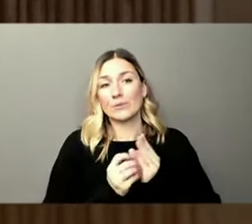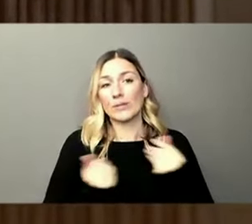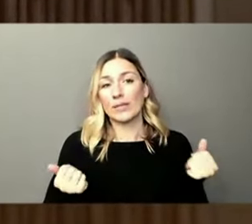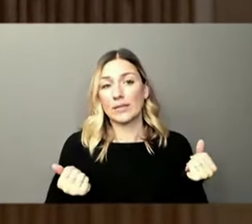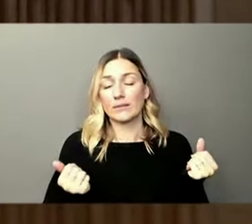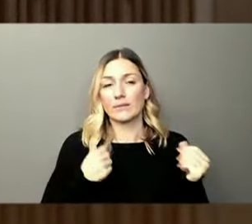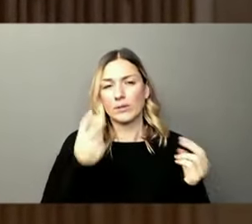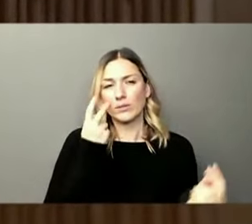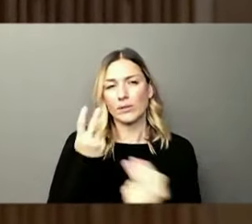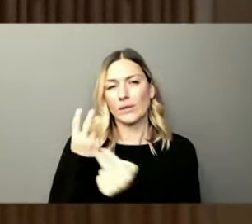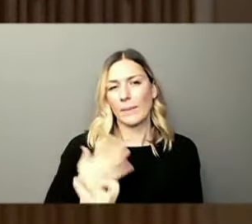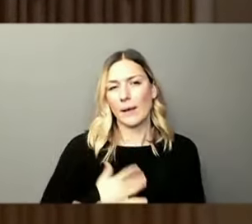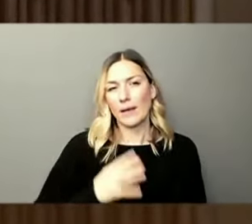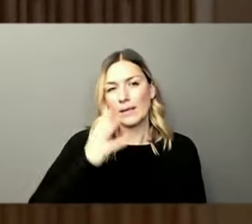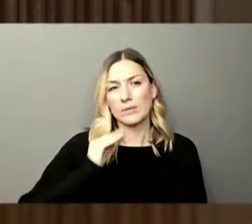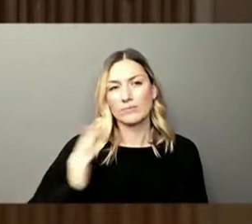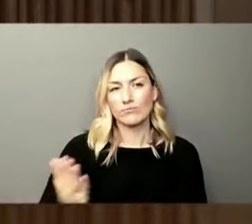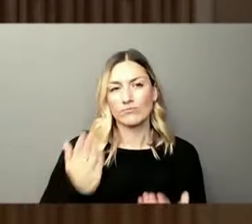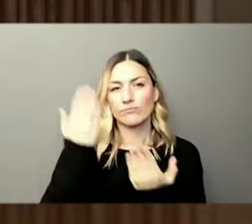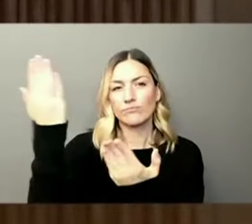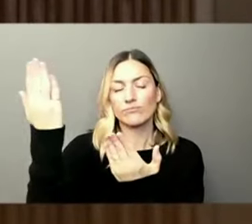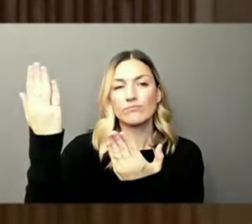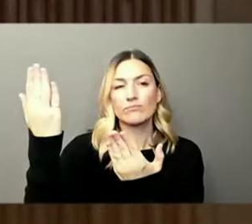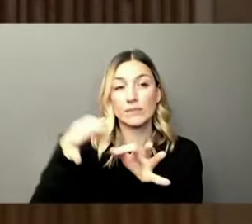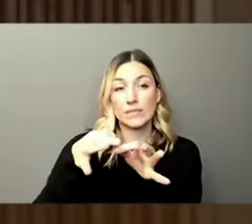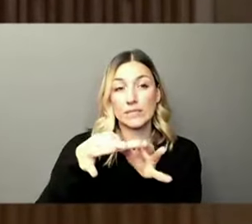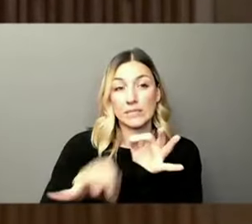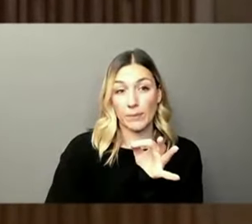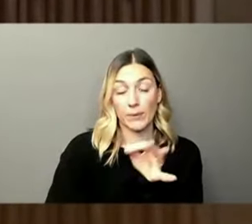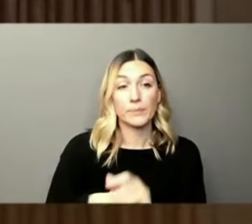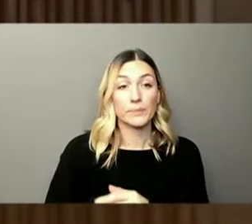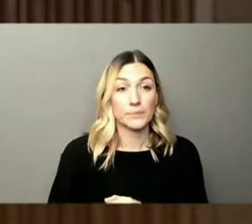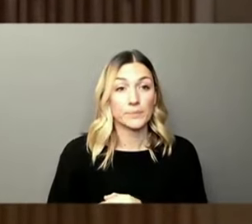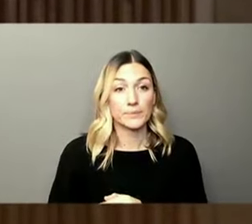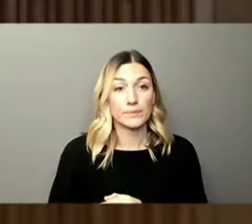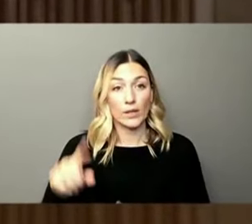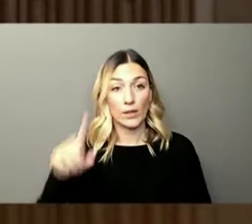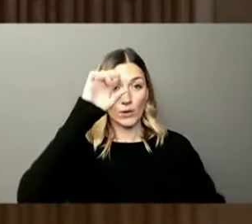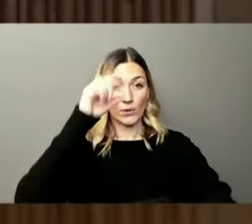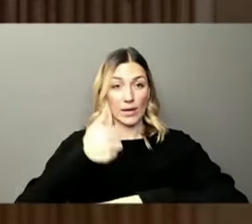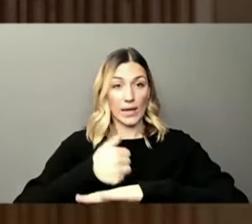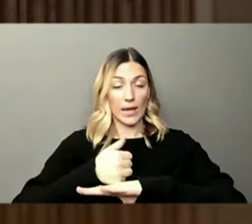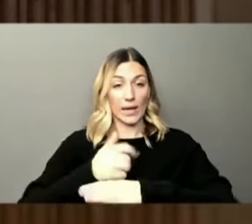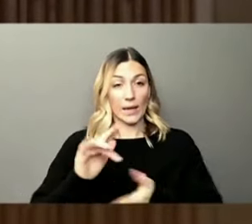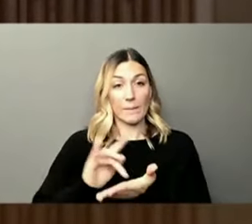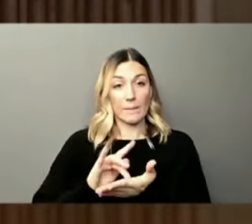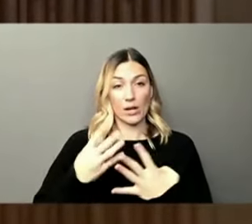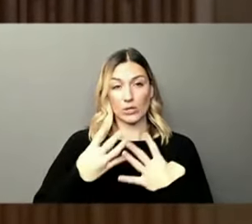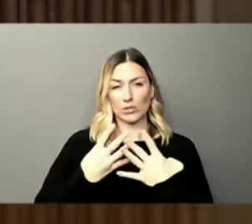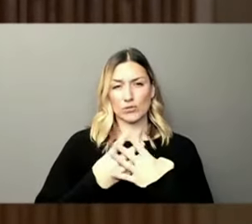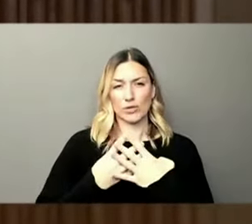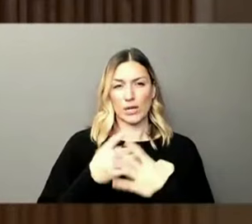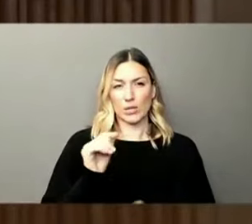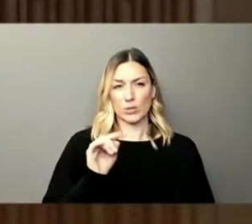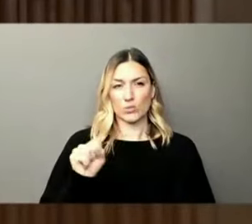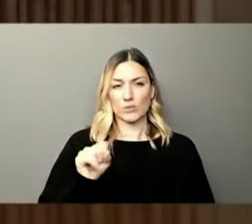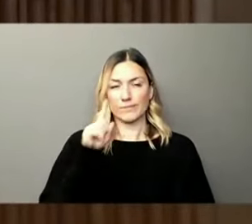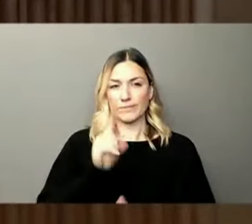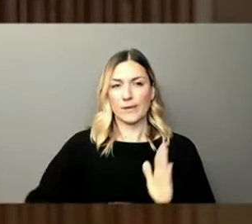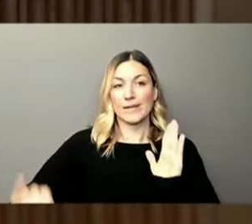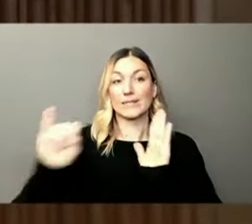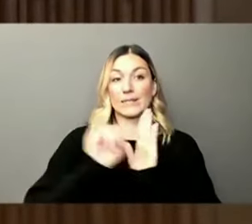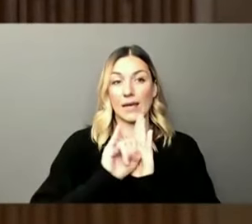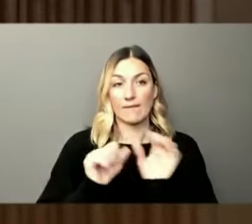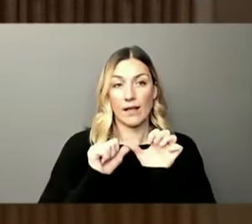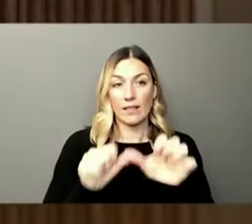my recommendations to this committee are simple. Create medical screening tools to help identify long COVID.